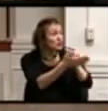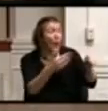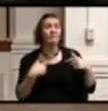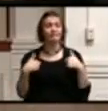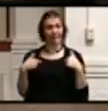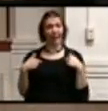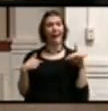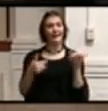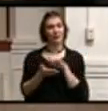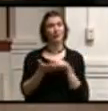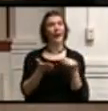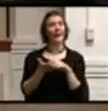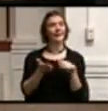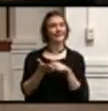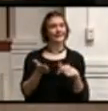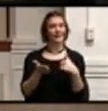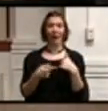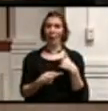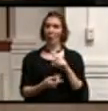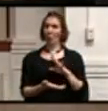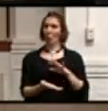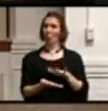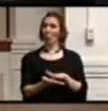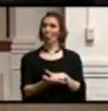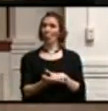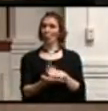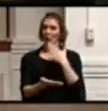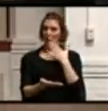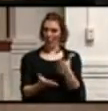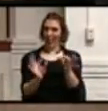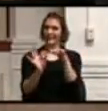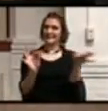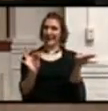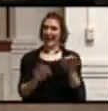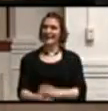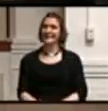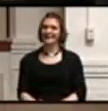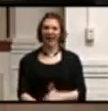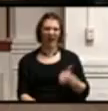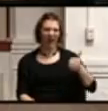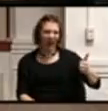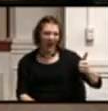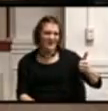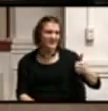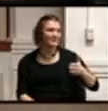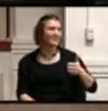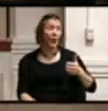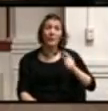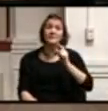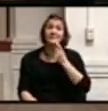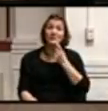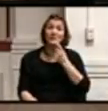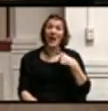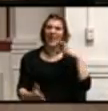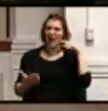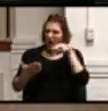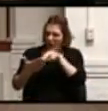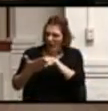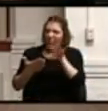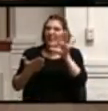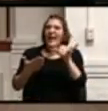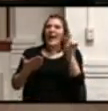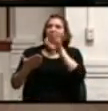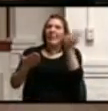I did. You like that, huh? That was very good. Thank you. Well, because I thought this all came